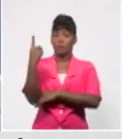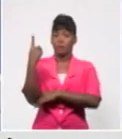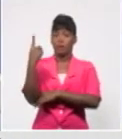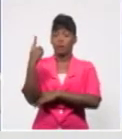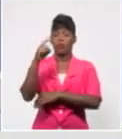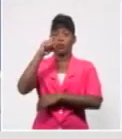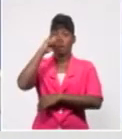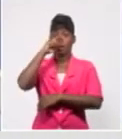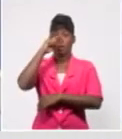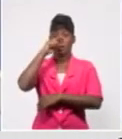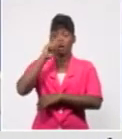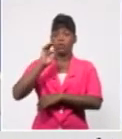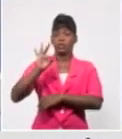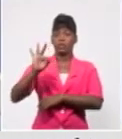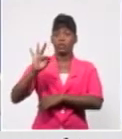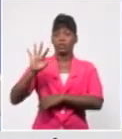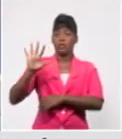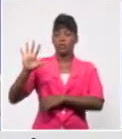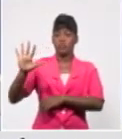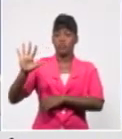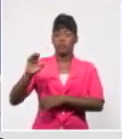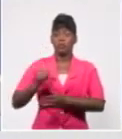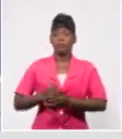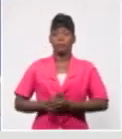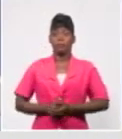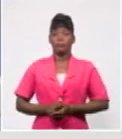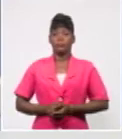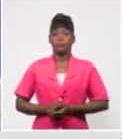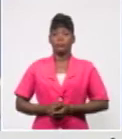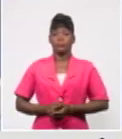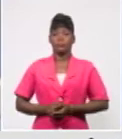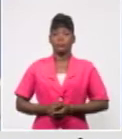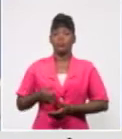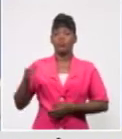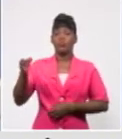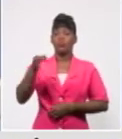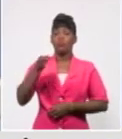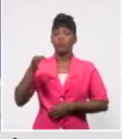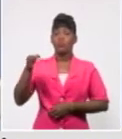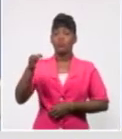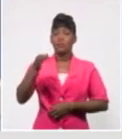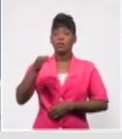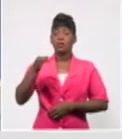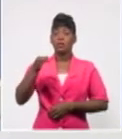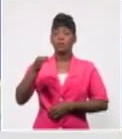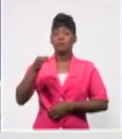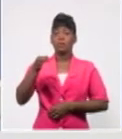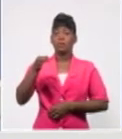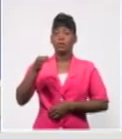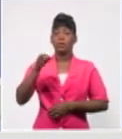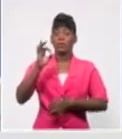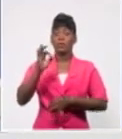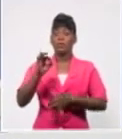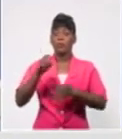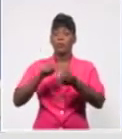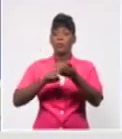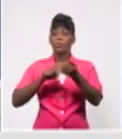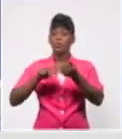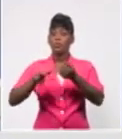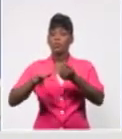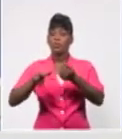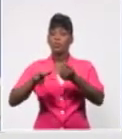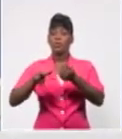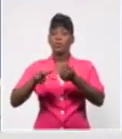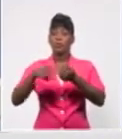a group of illnesses or comorbidities that were seriously damaging his health condition. He showed the